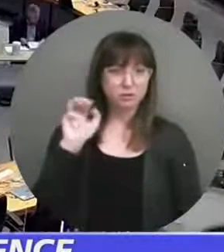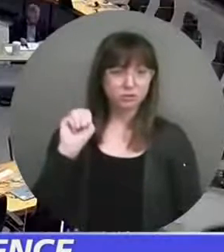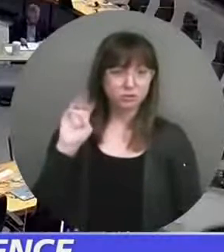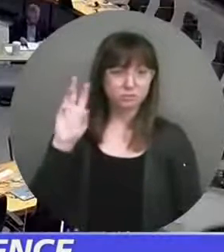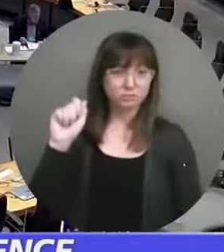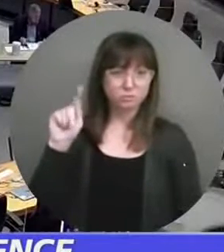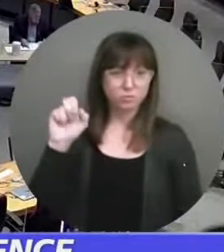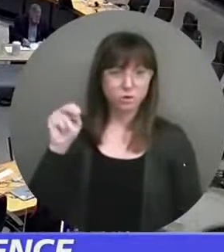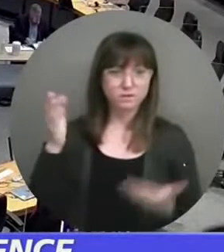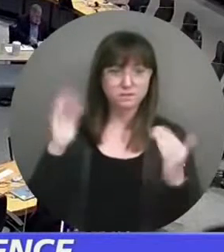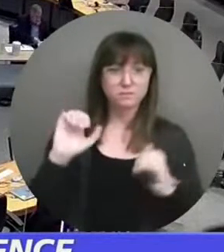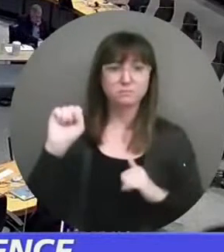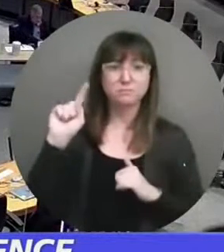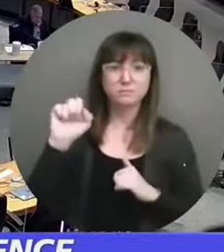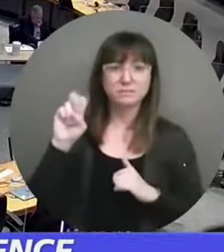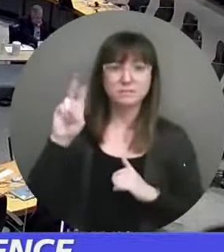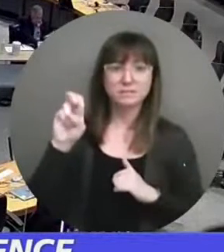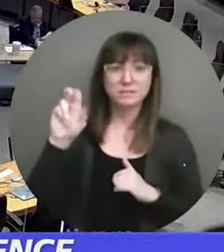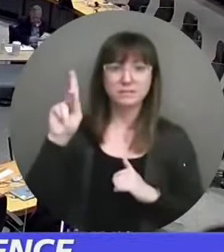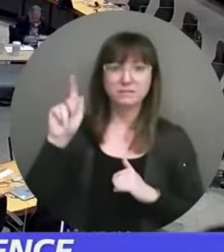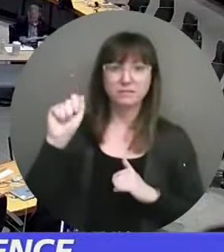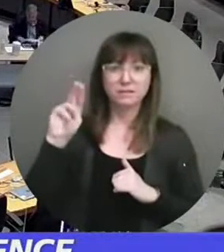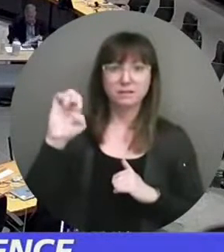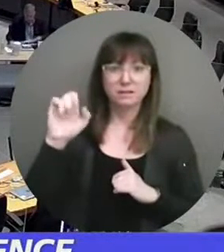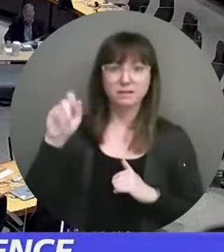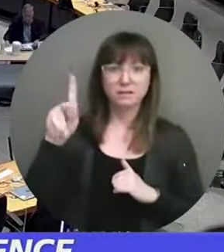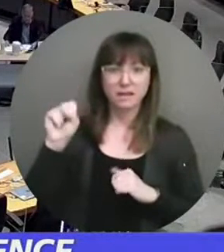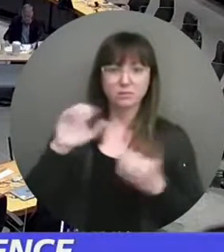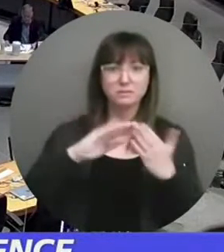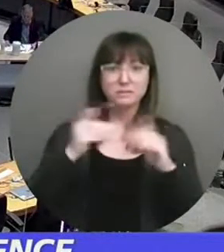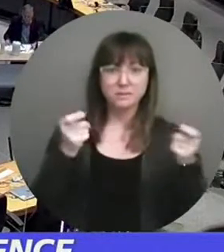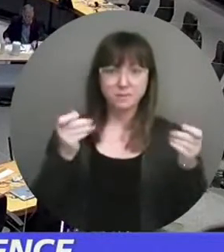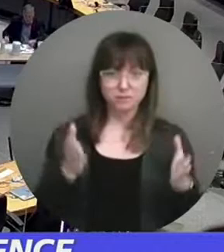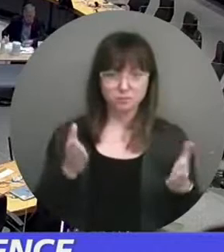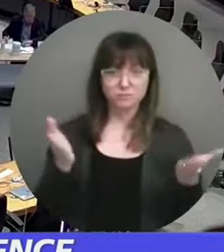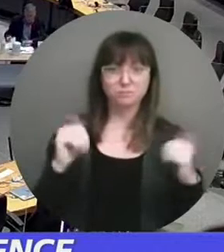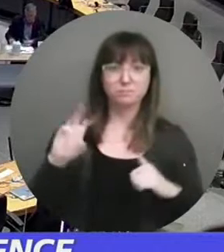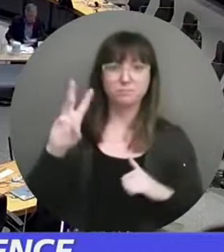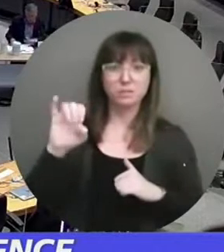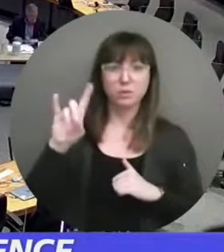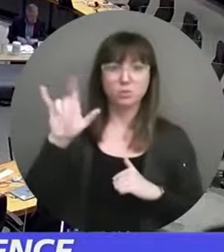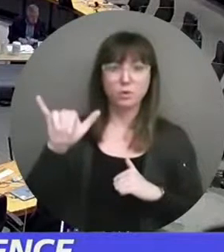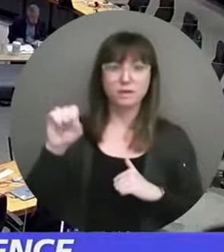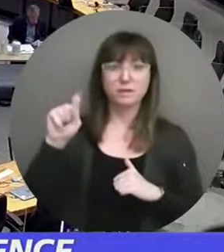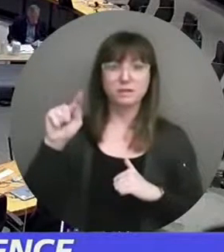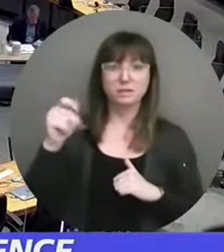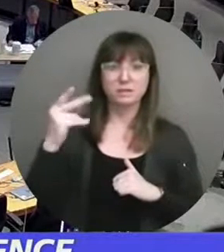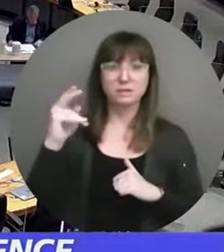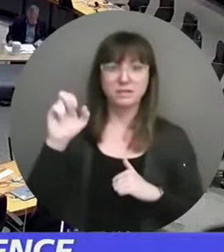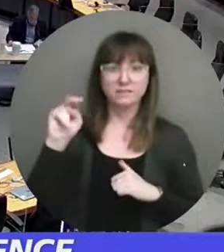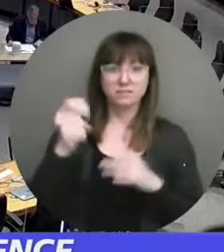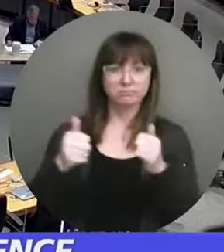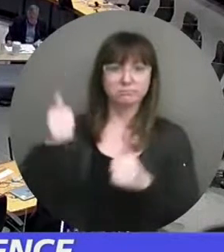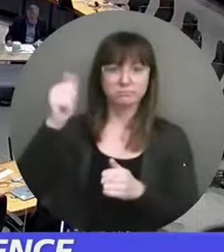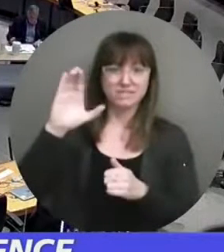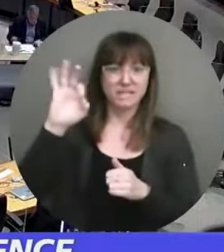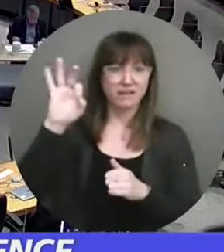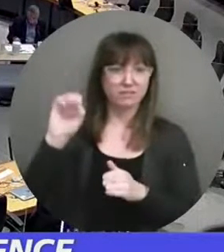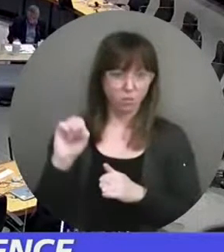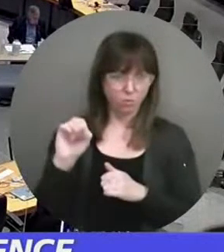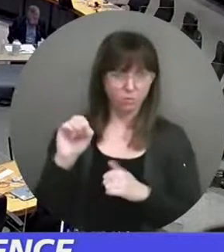Steve Canelacos, City Manager, Directeur municipal, Wendy Stevenson, Chief Financial Officer, Chef des